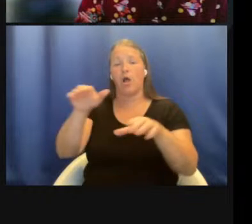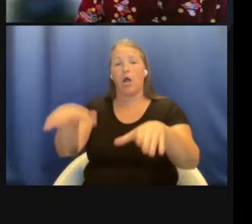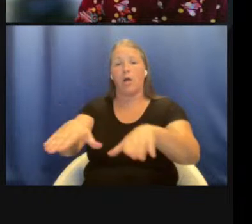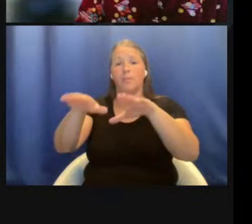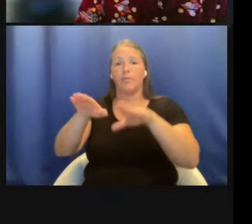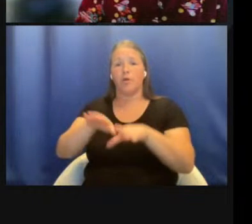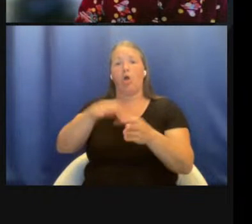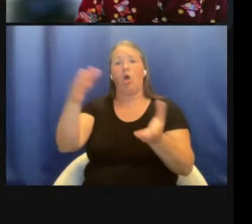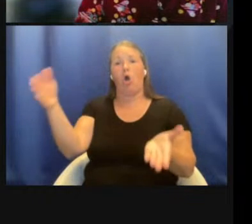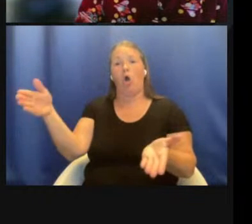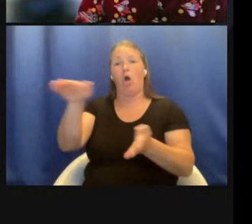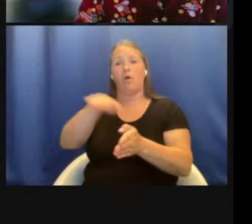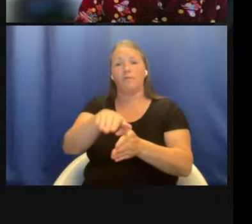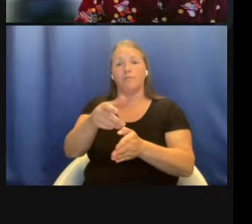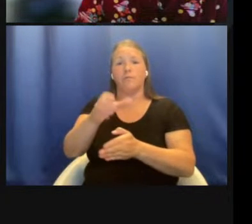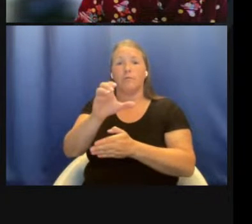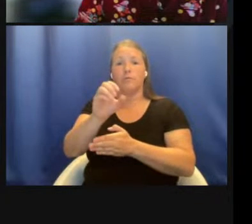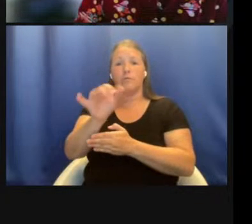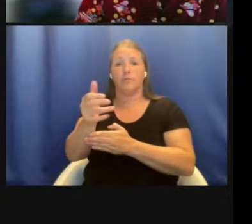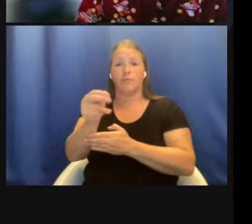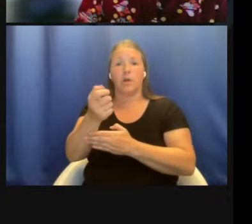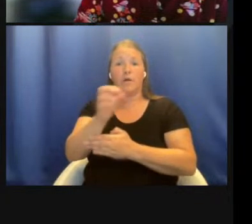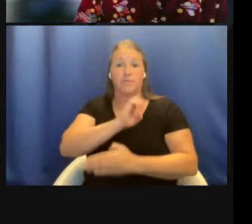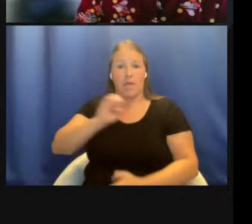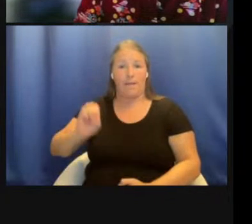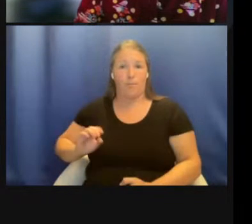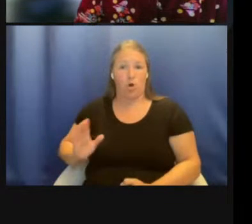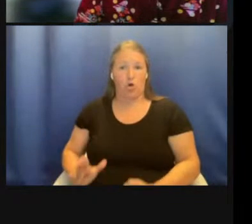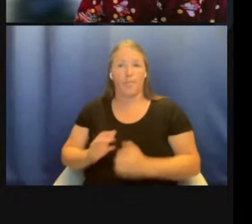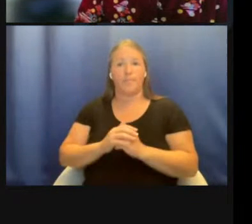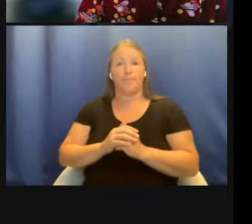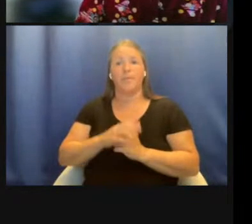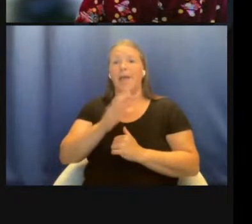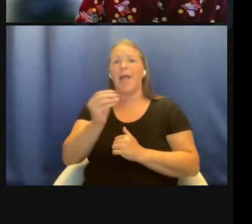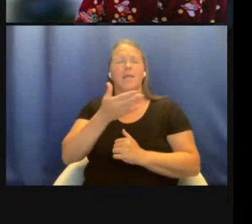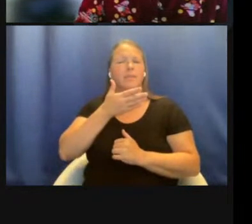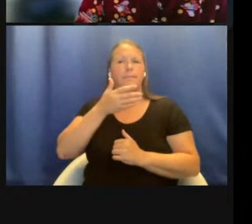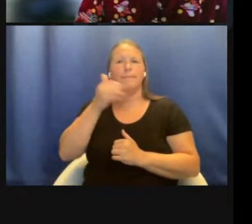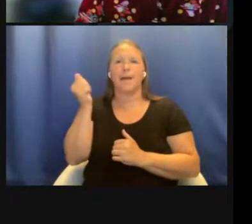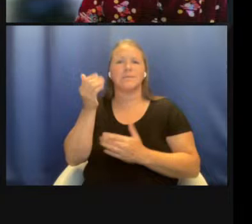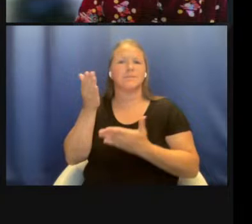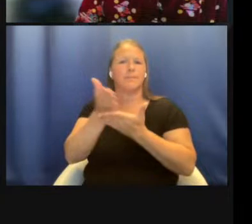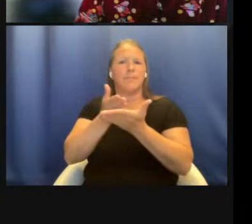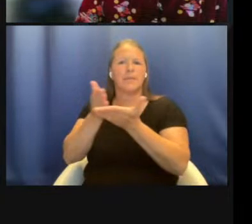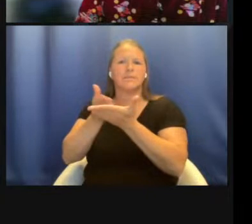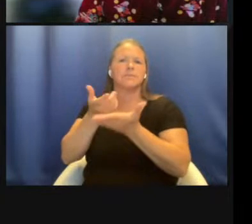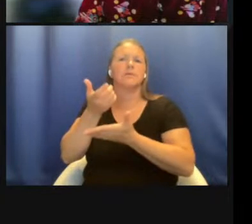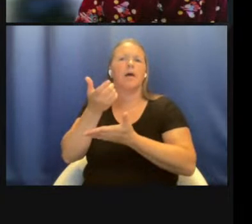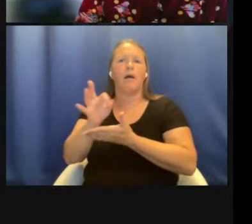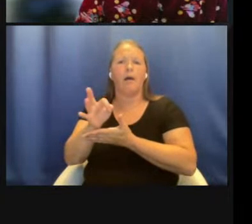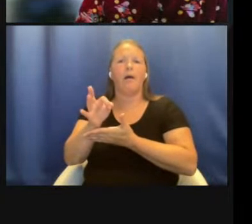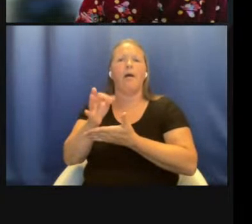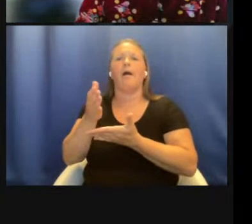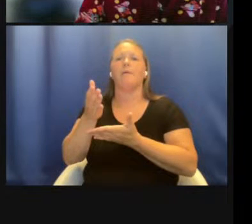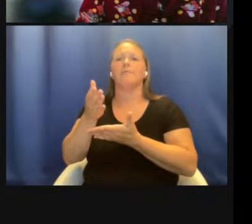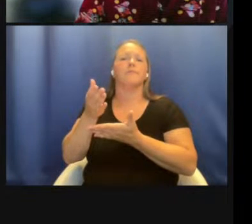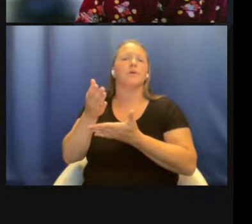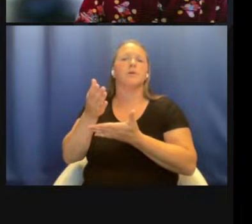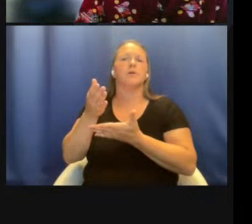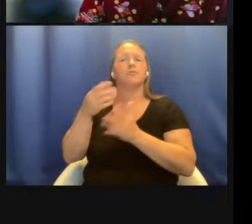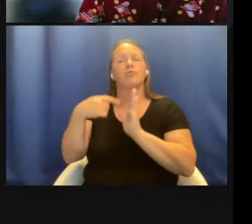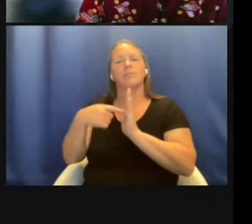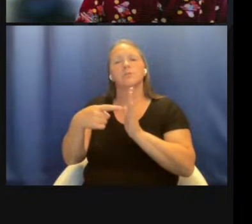accessories depicting the emperor. Again, a difficult history, but yet materially represented through